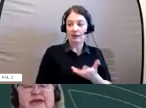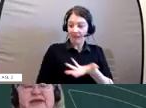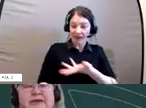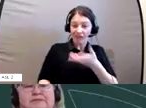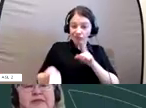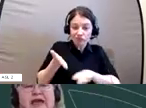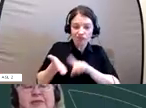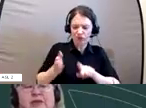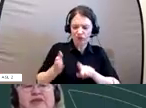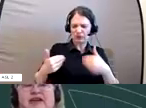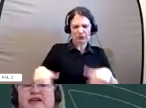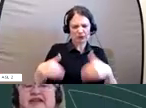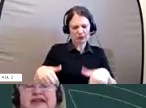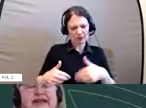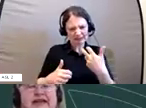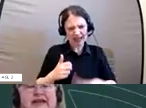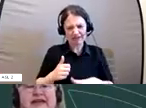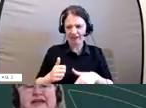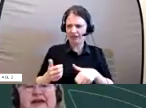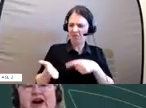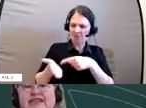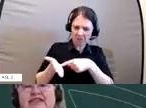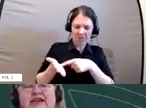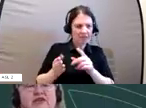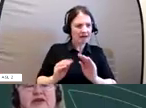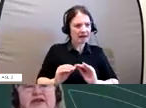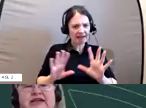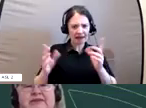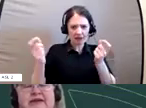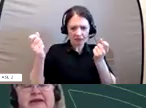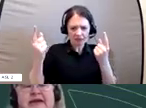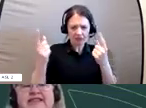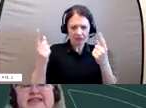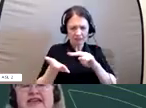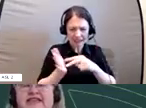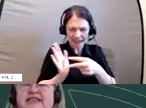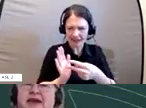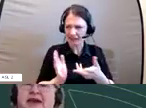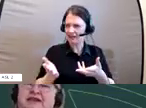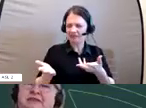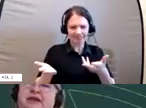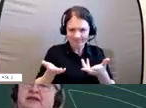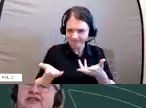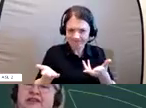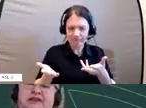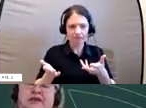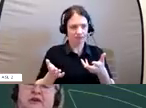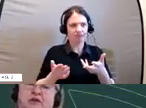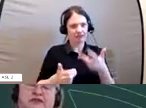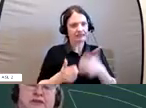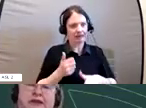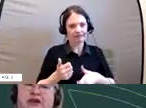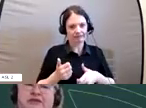to come up with a clear idea or understanding about